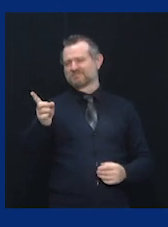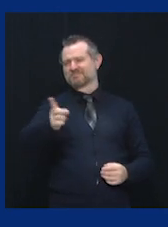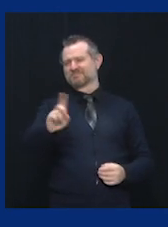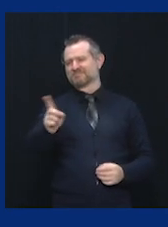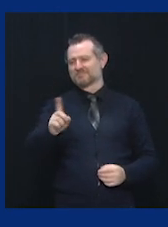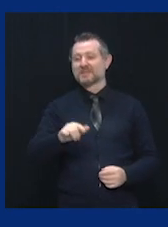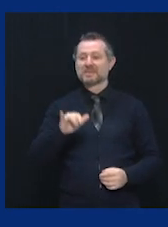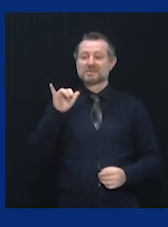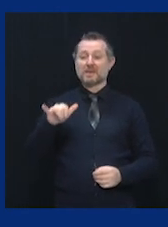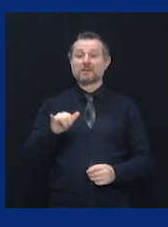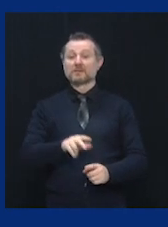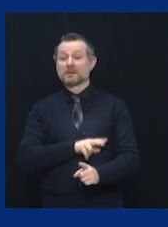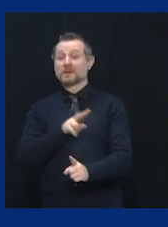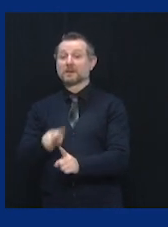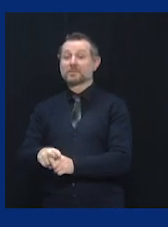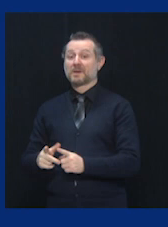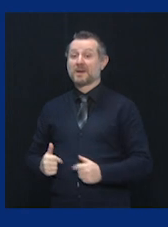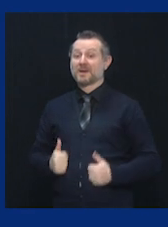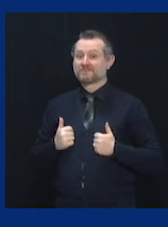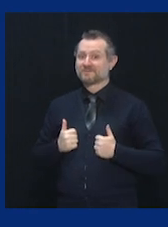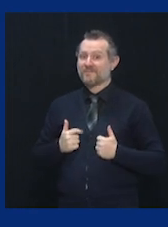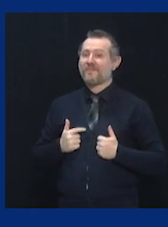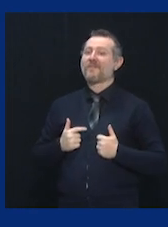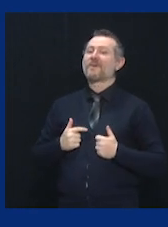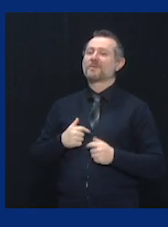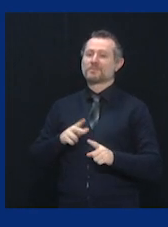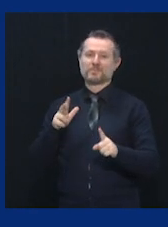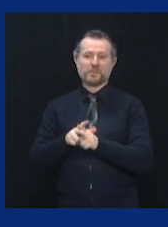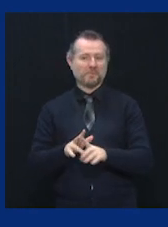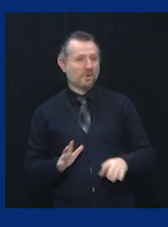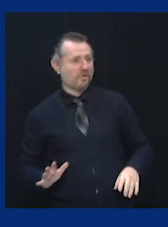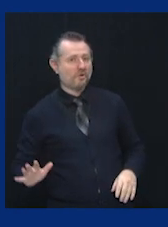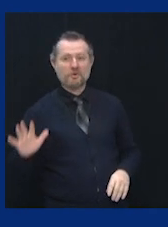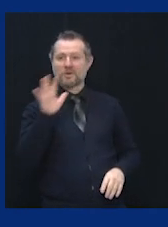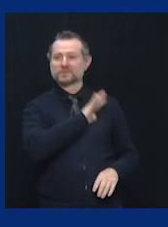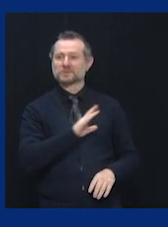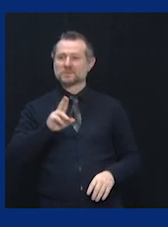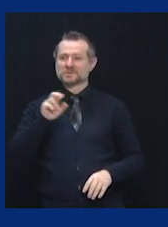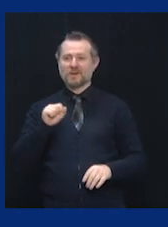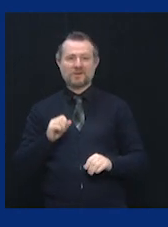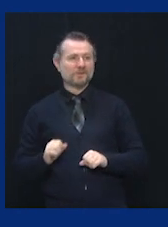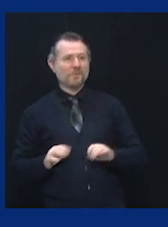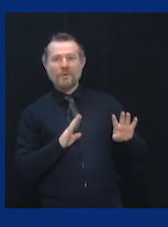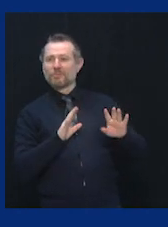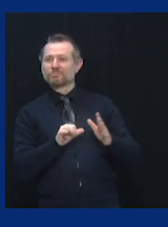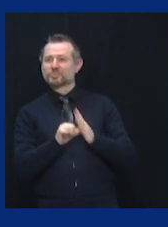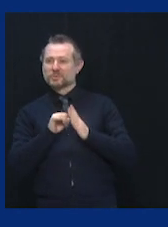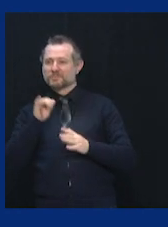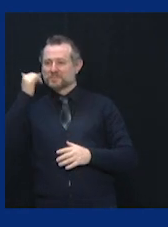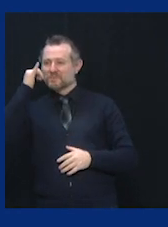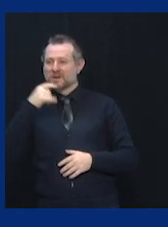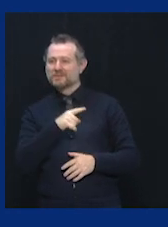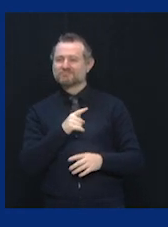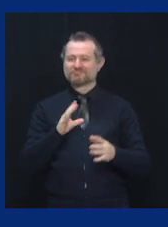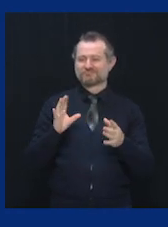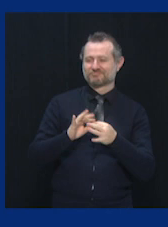life. That's what resonates all across the nation about the Buffalo Bills. People have said it all different